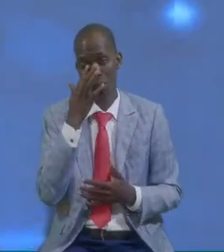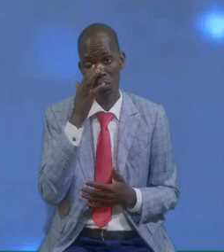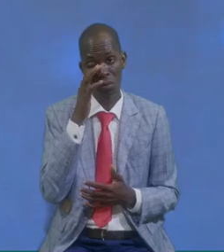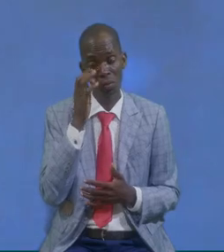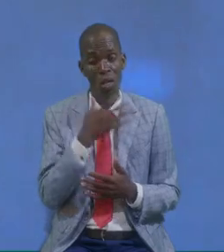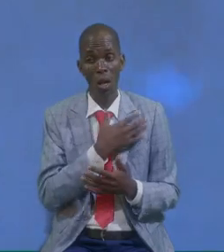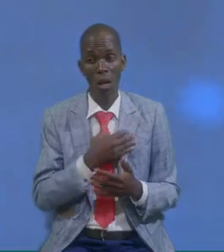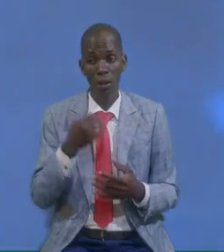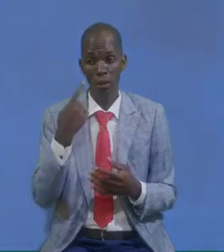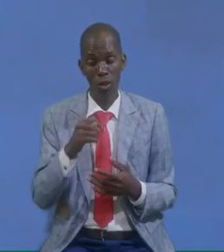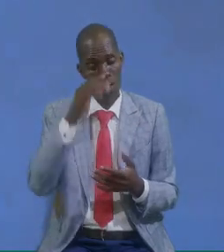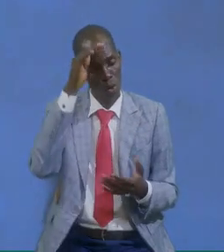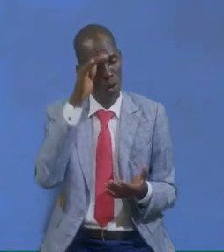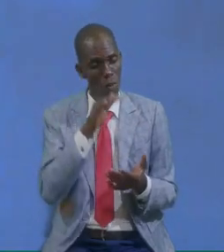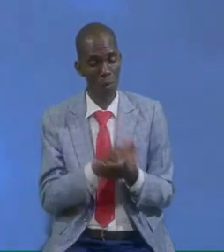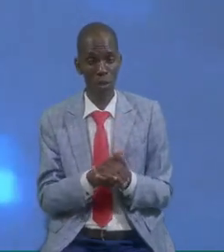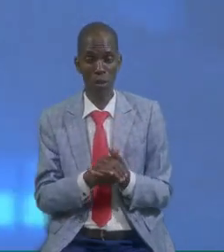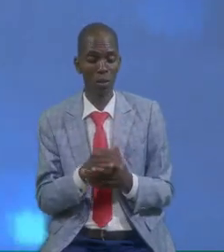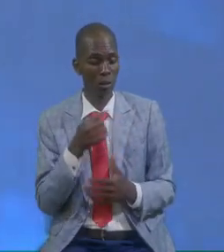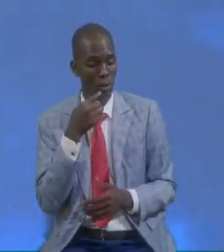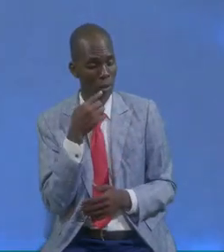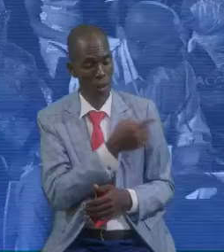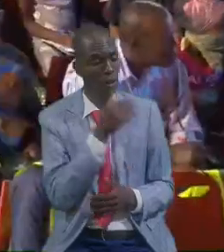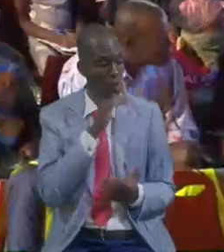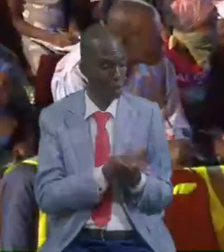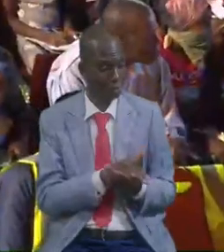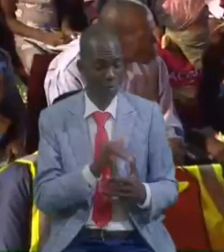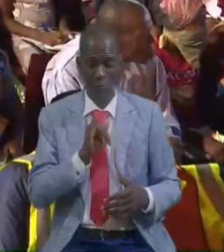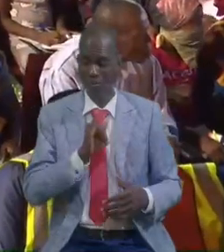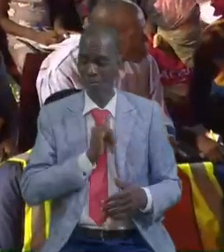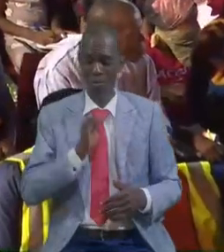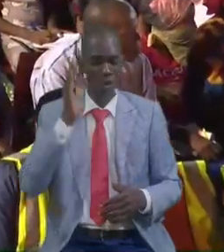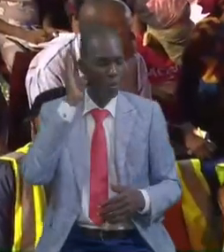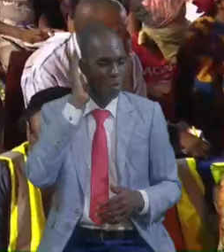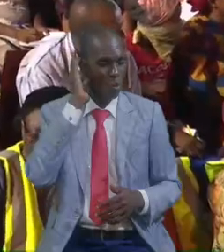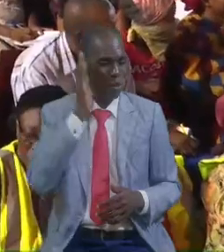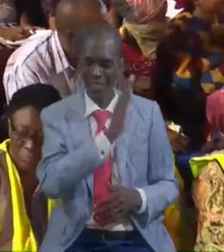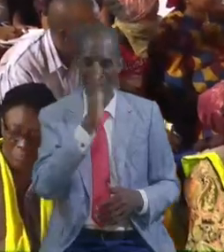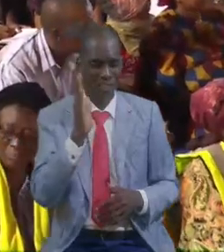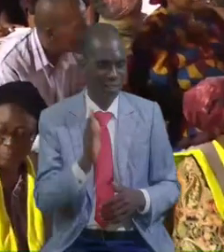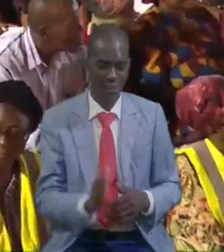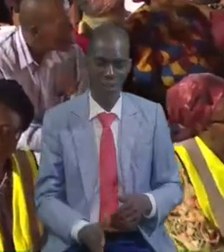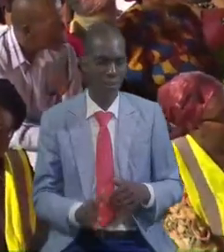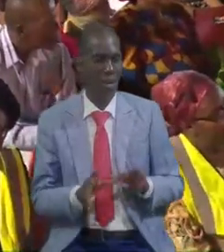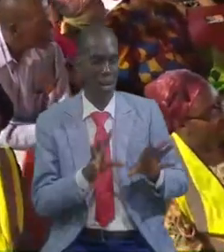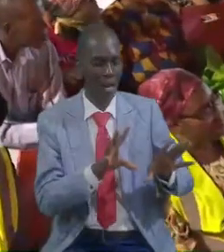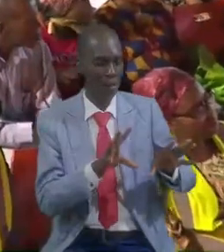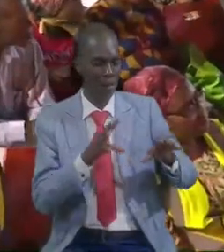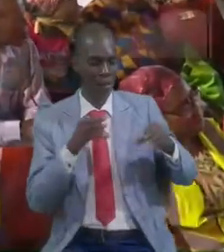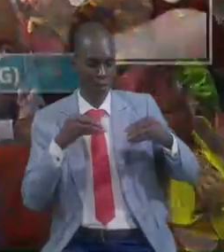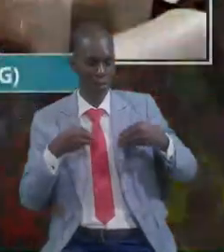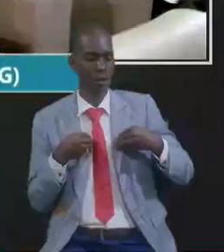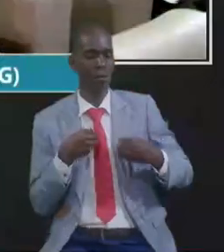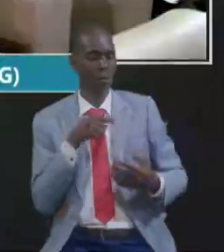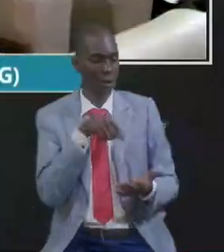husband said, I will never have that woman in this